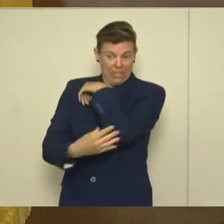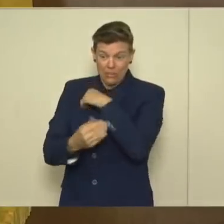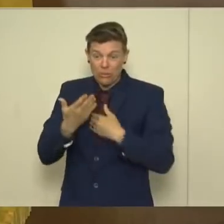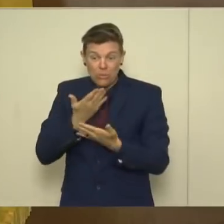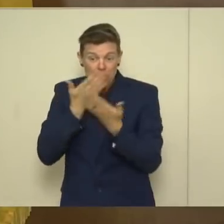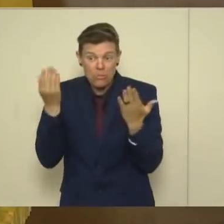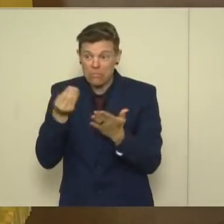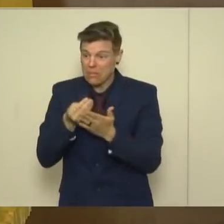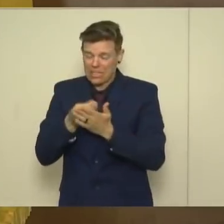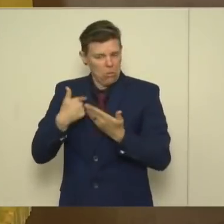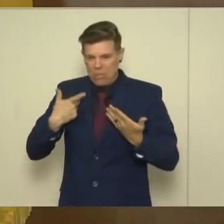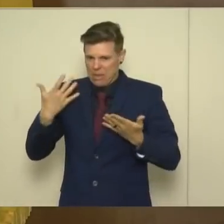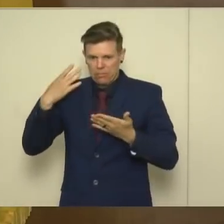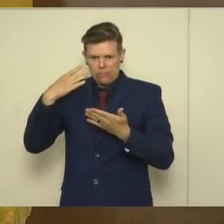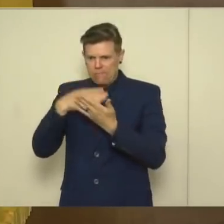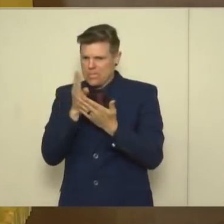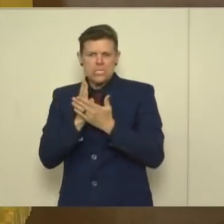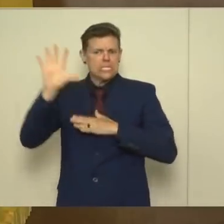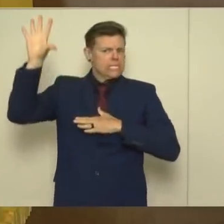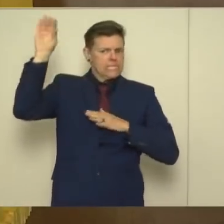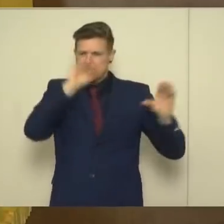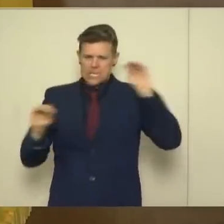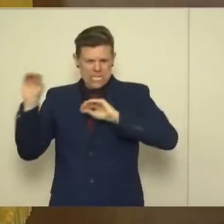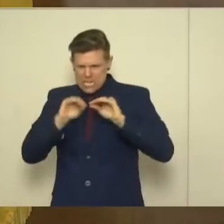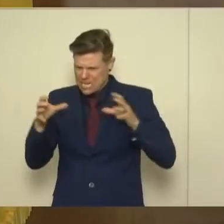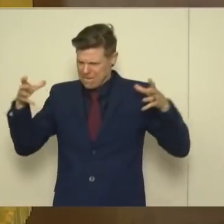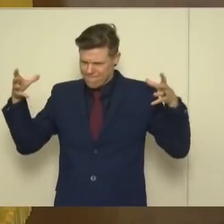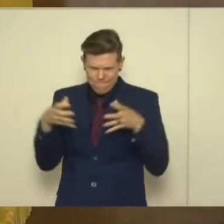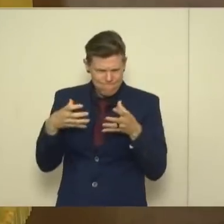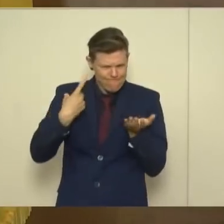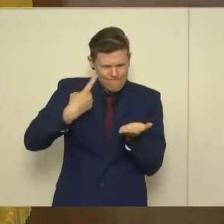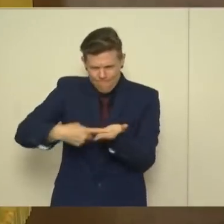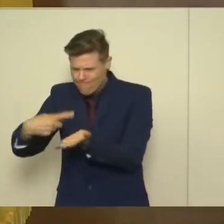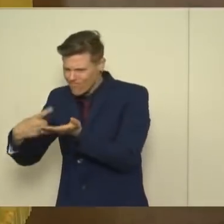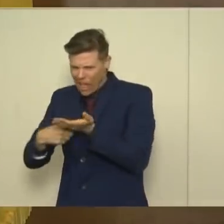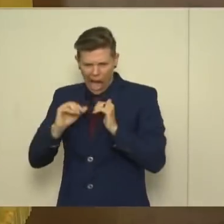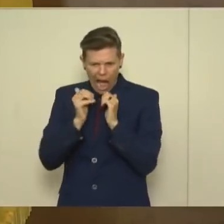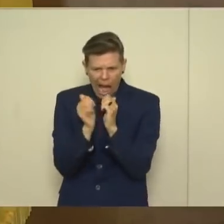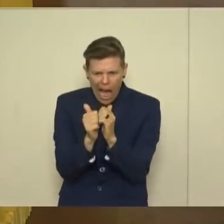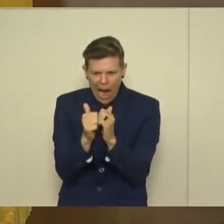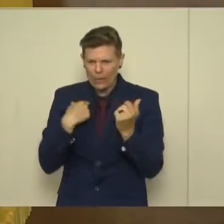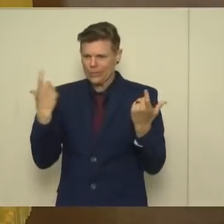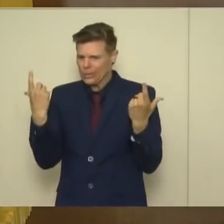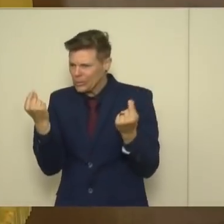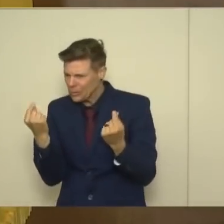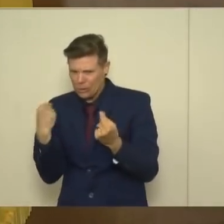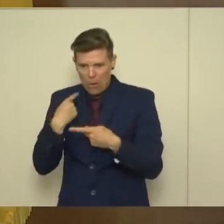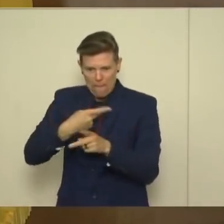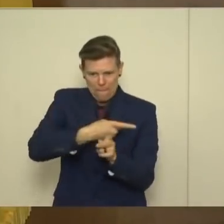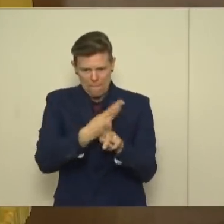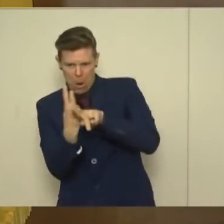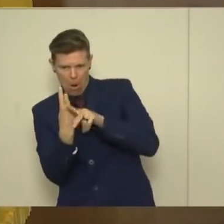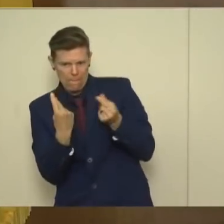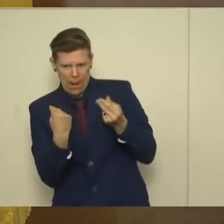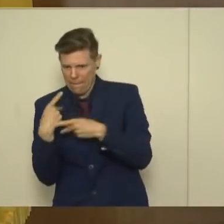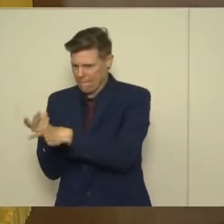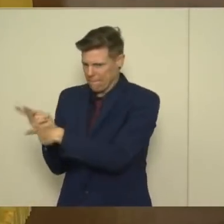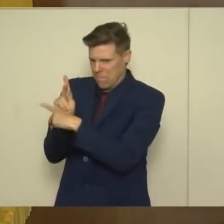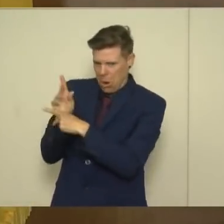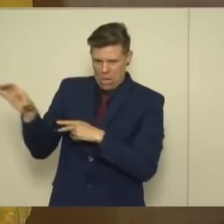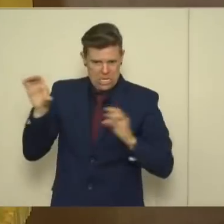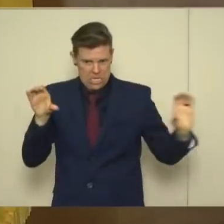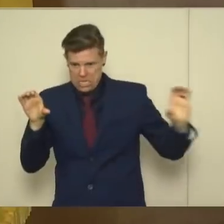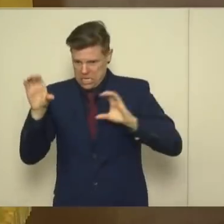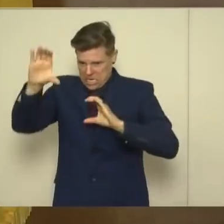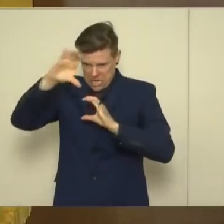cabinet basically got together and figured out ways that we would leverage and make sure that we could cover that. It isn't enough. Raising a